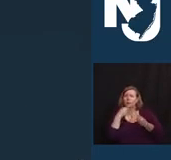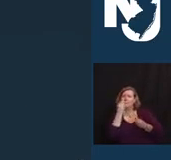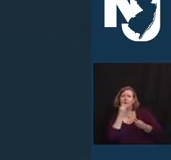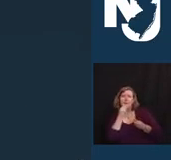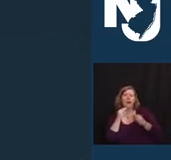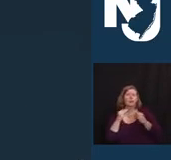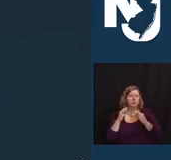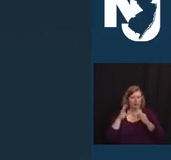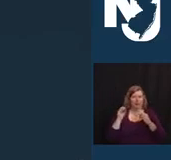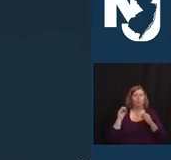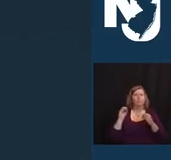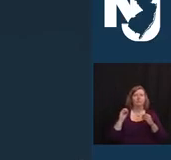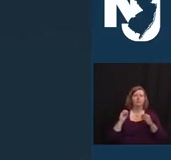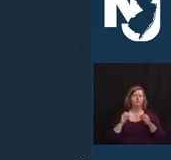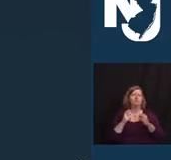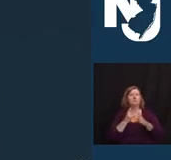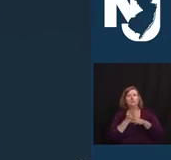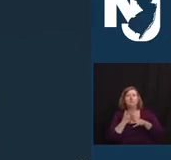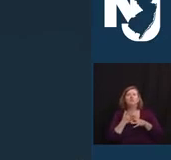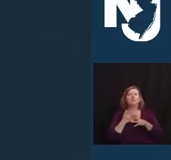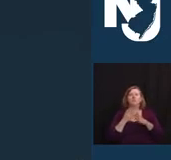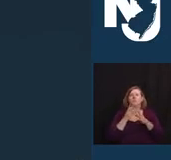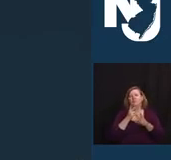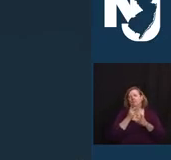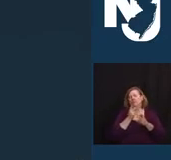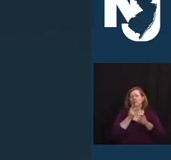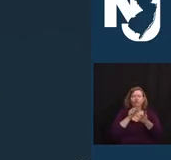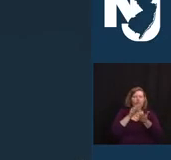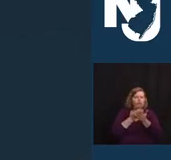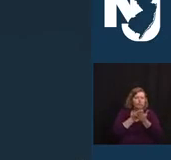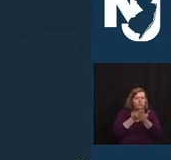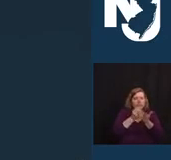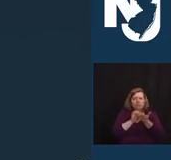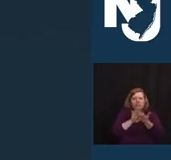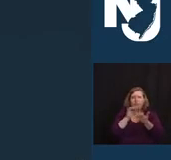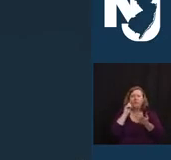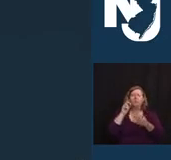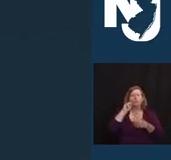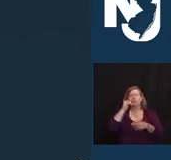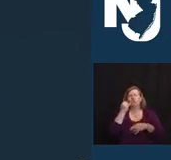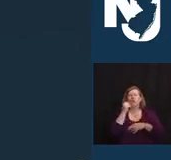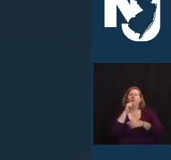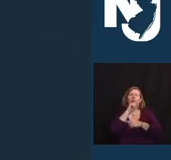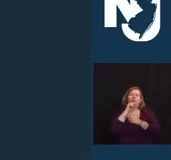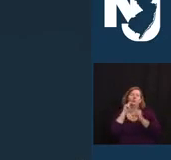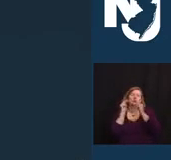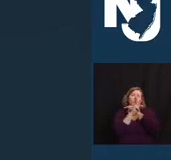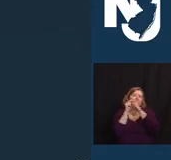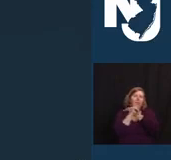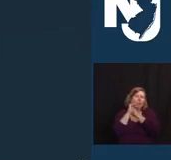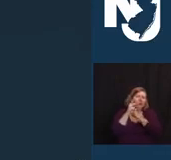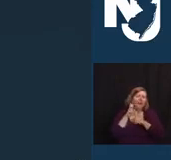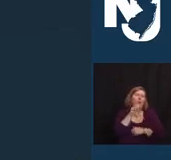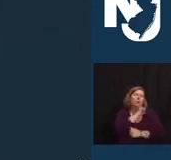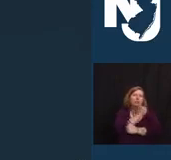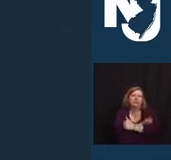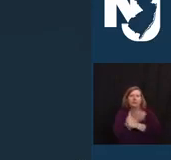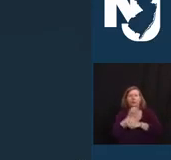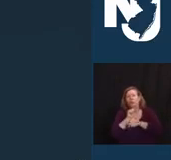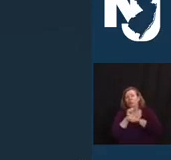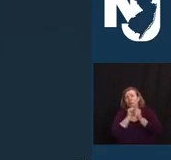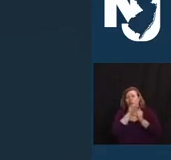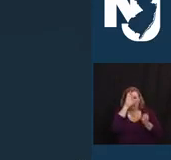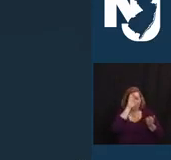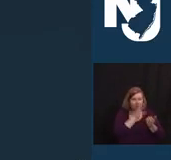as a supervisor and bookkeeper at the New Jersey Turnpike Authority. And after that, she worked alongside her husband, Jim, who's on her